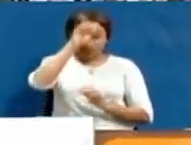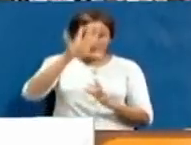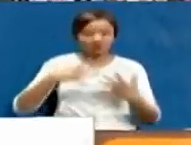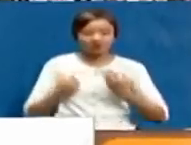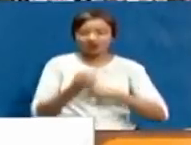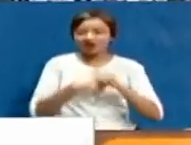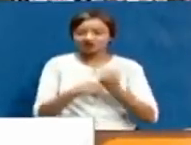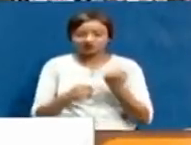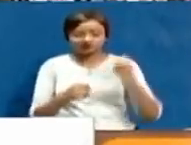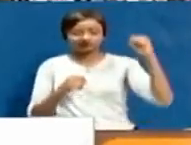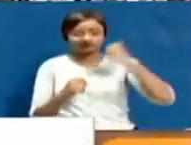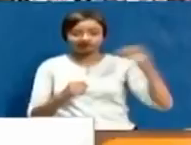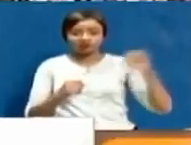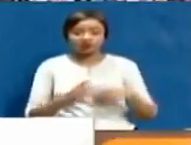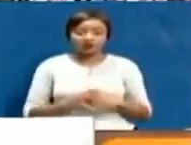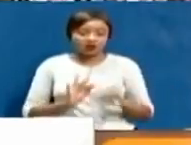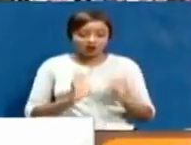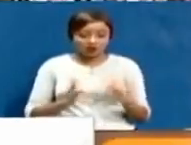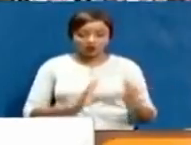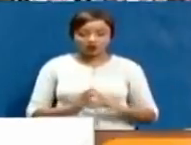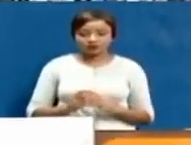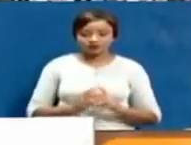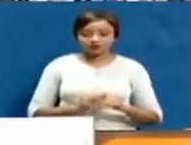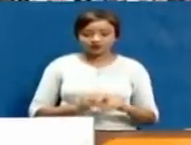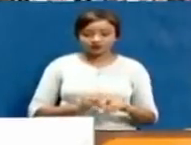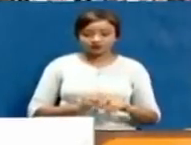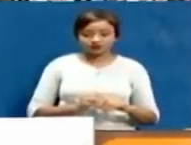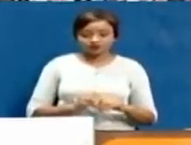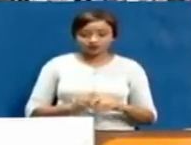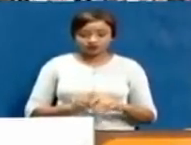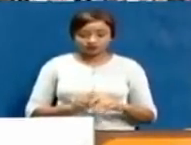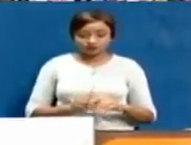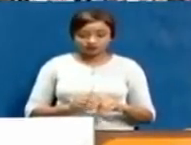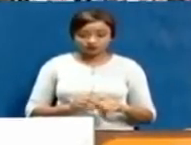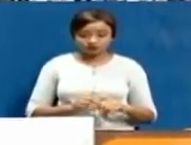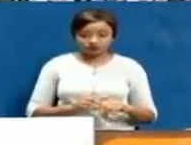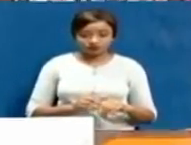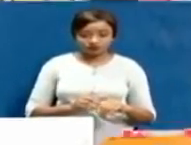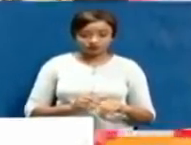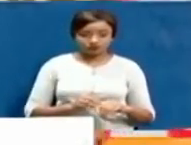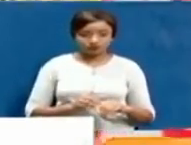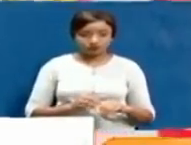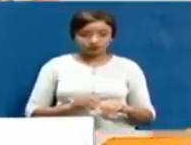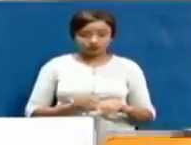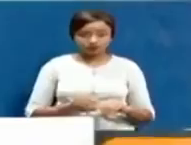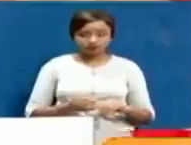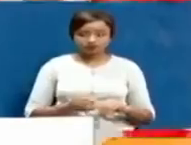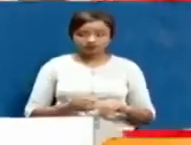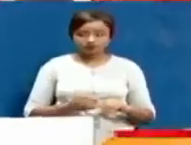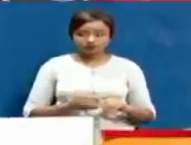casual attitudes by a section of Kiambu residents that is driving the numbers high.